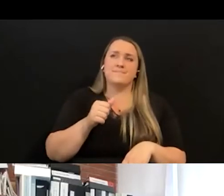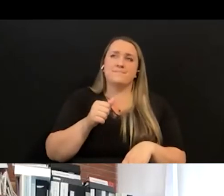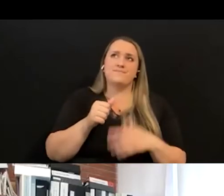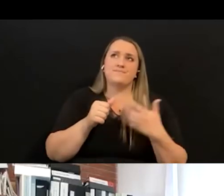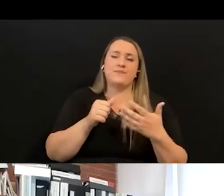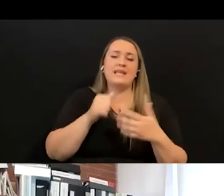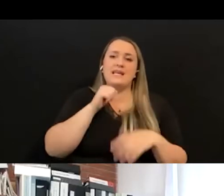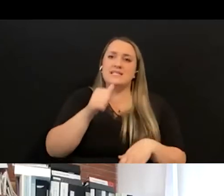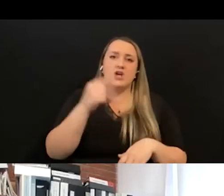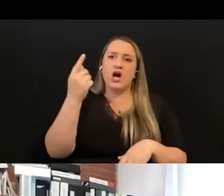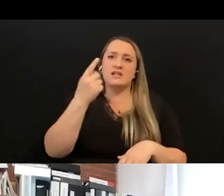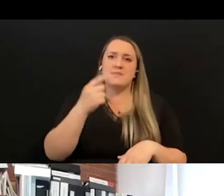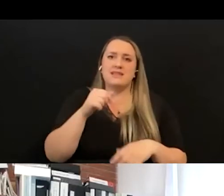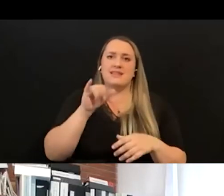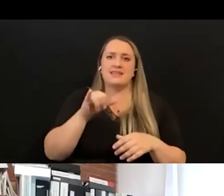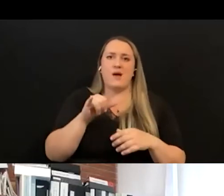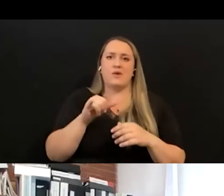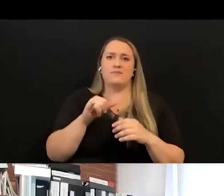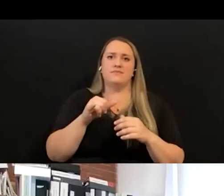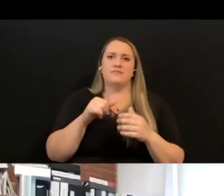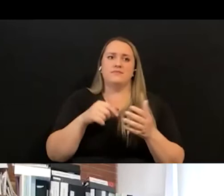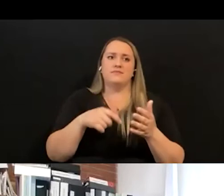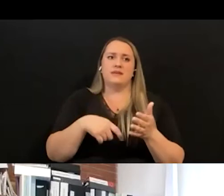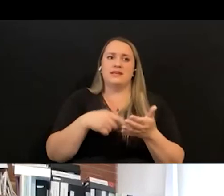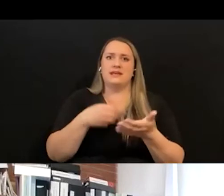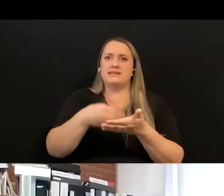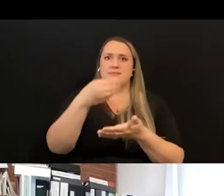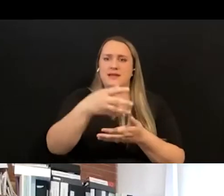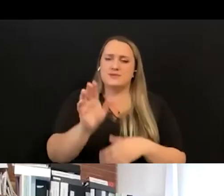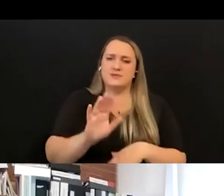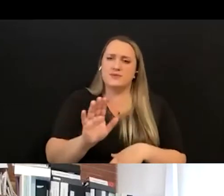something that would be cost prohibitive at all. And it's a great